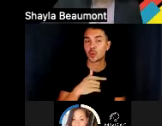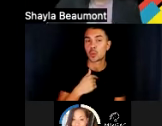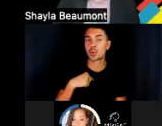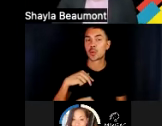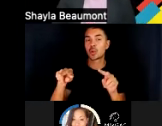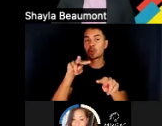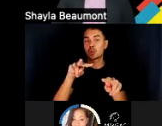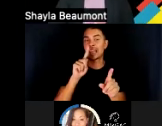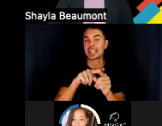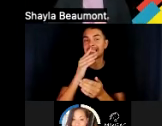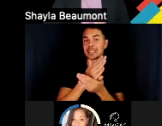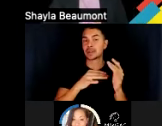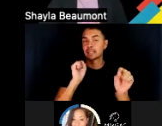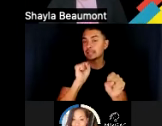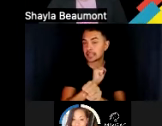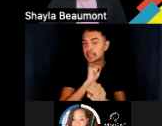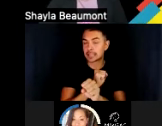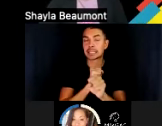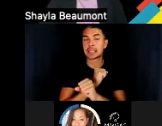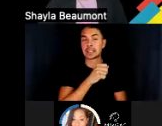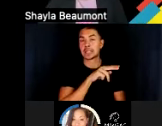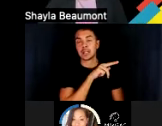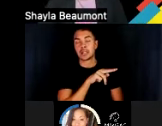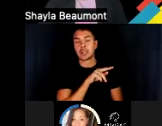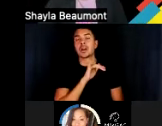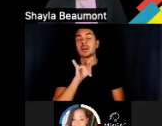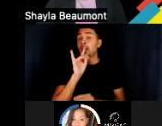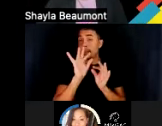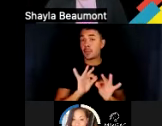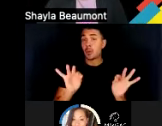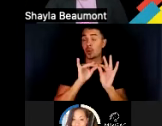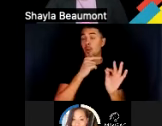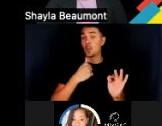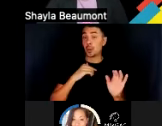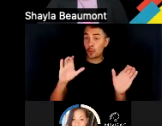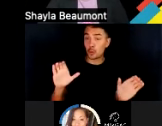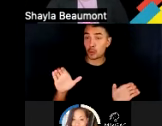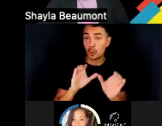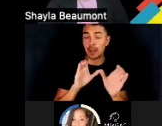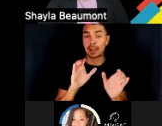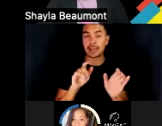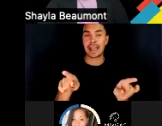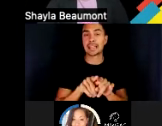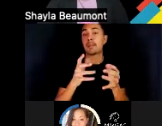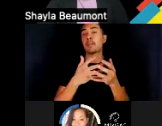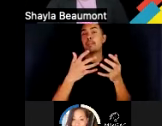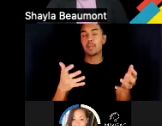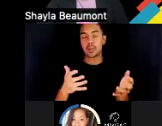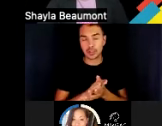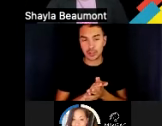even at some of these statistics, I think it is so important that we are doing as much and as